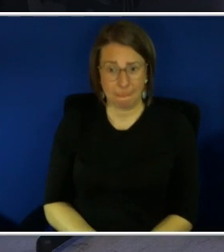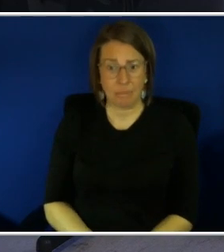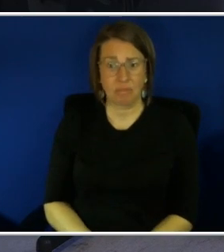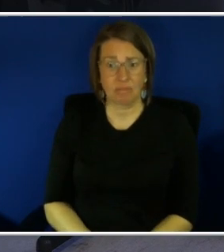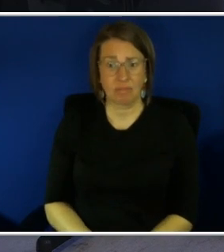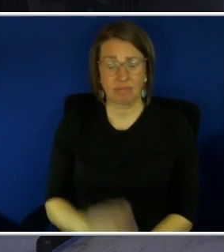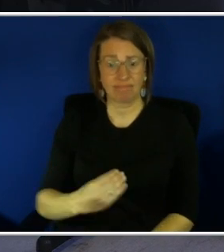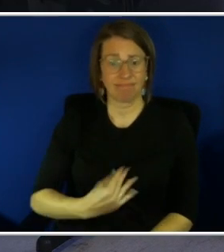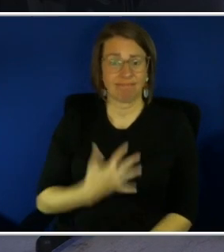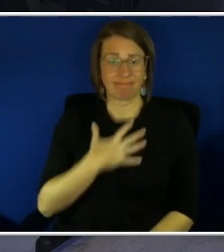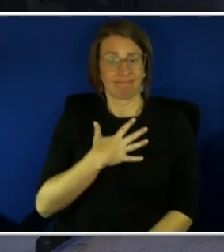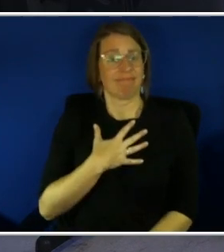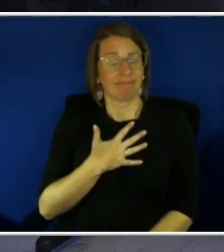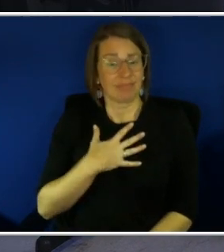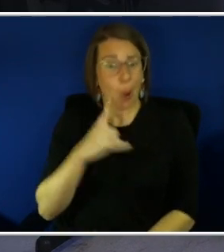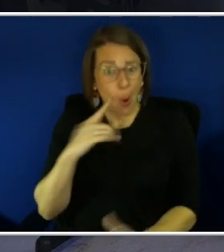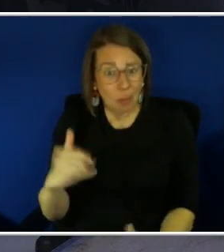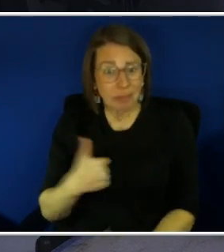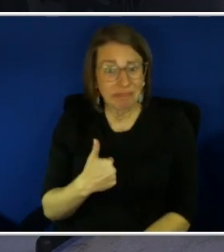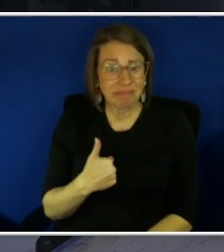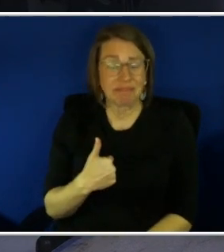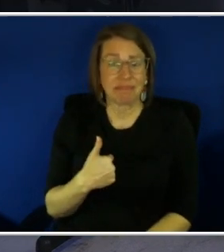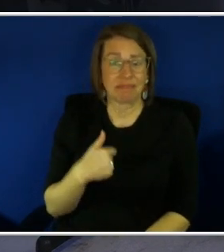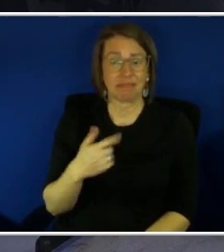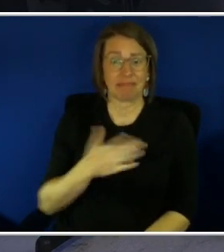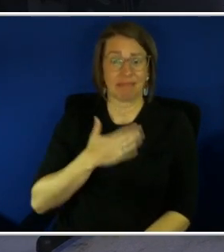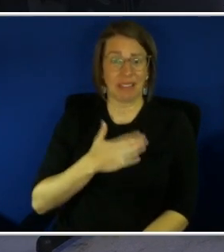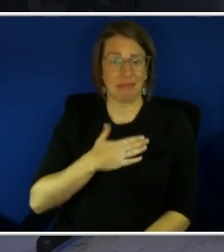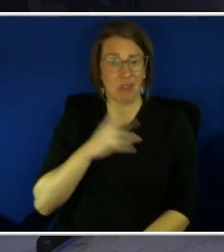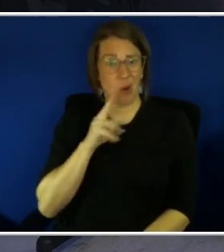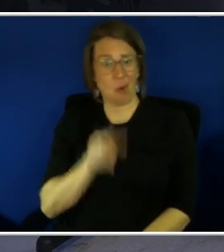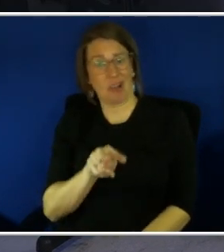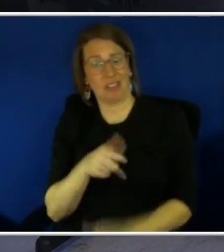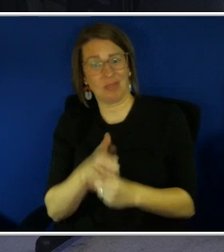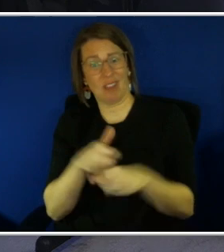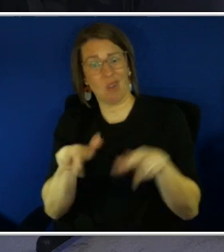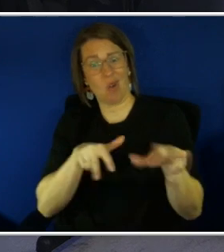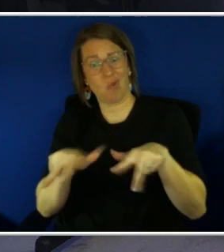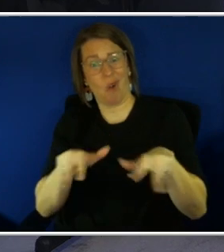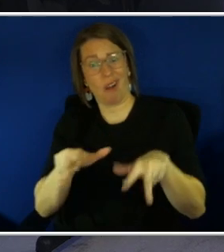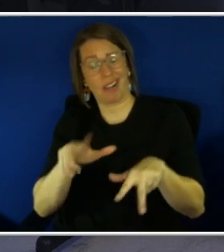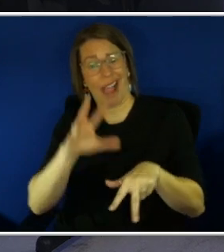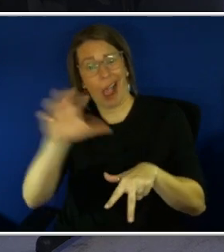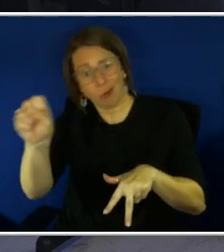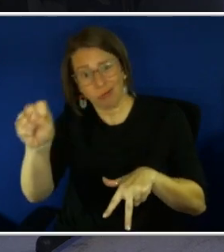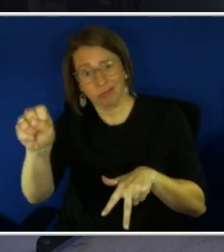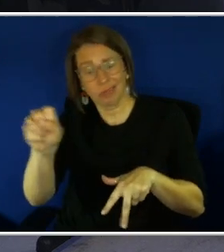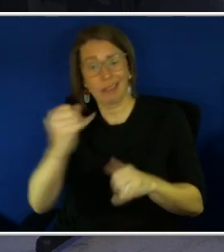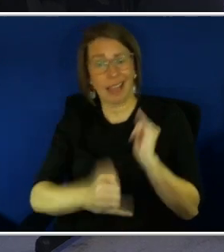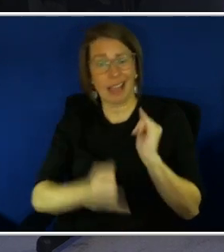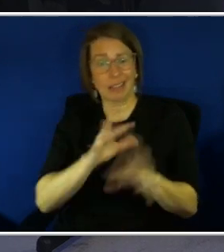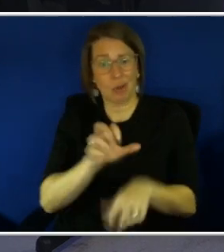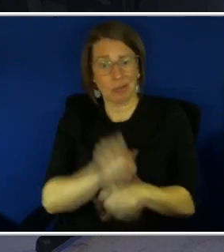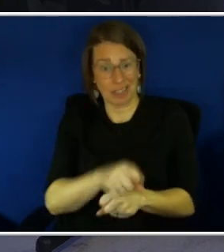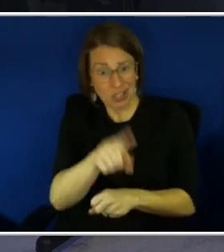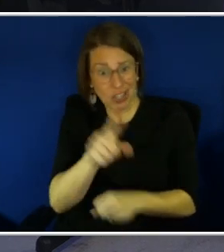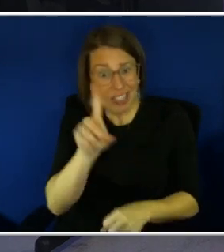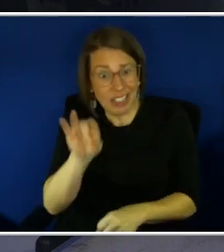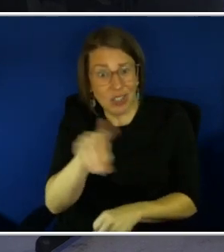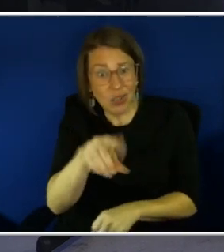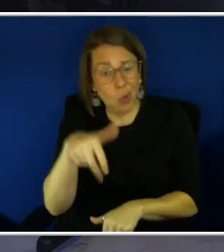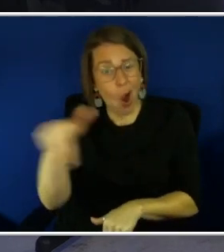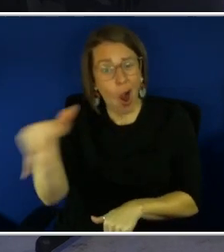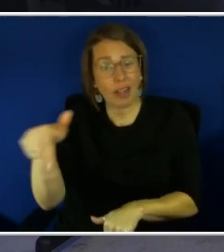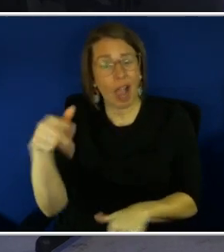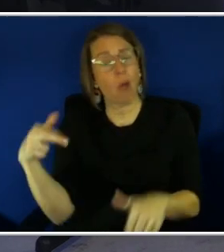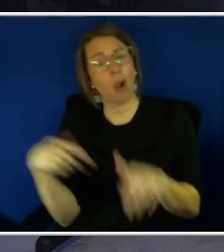hope and just made me really happy to watch him walk out at his last appointment he had with me. Did you walk out of that appointment? I did. Walked in, walked